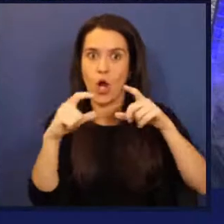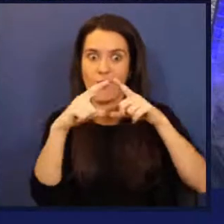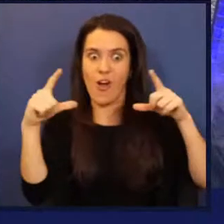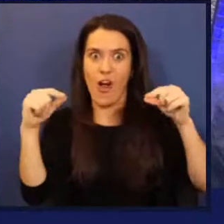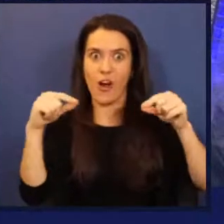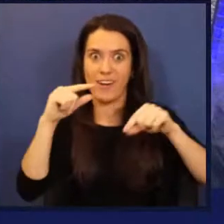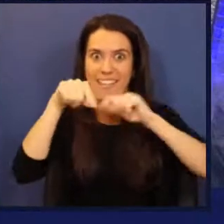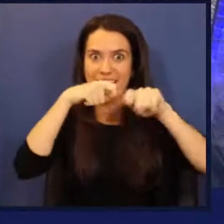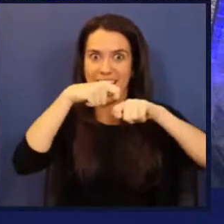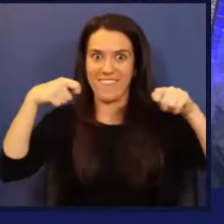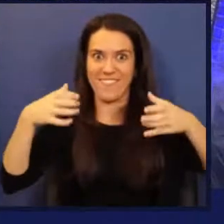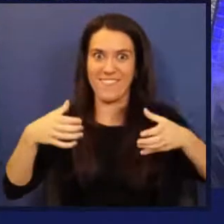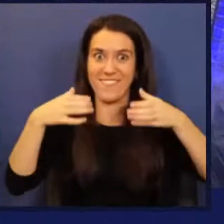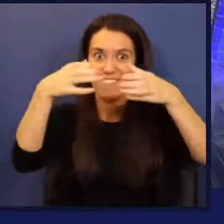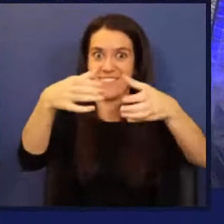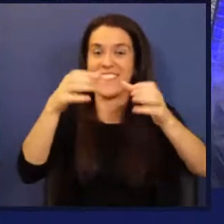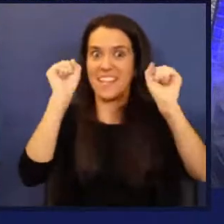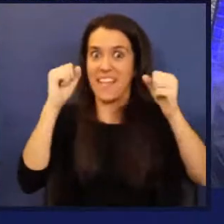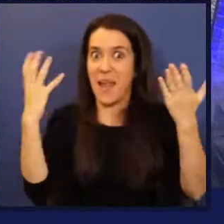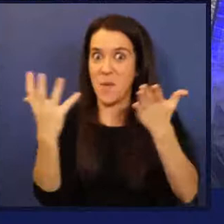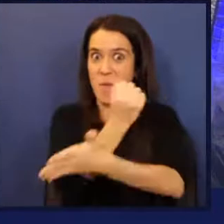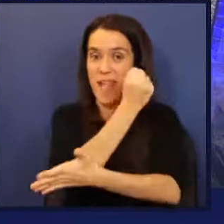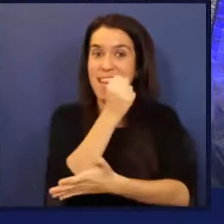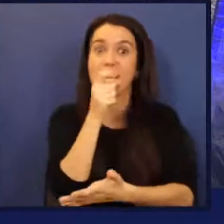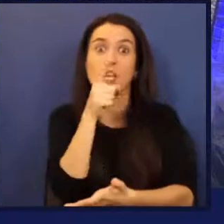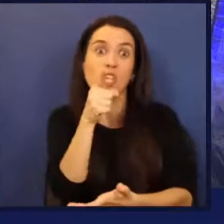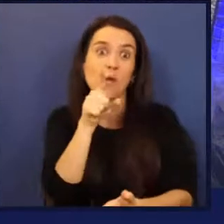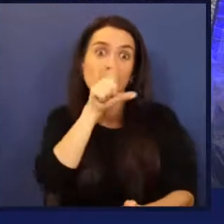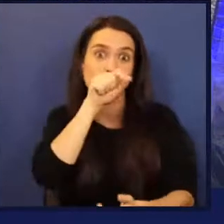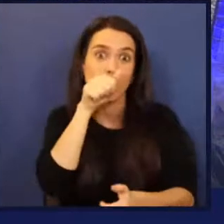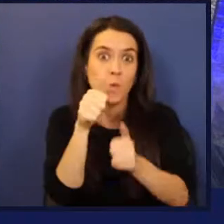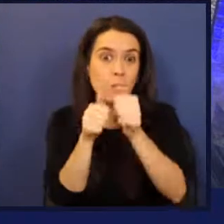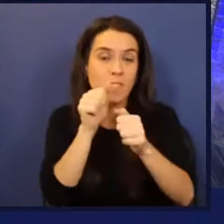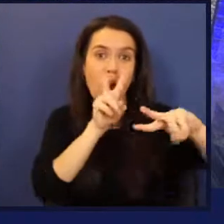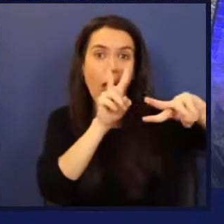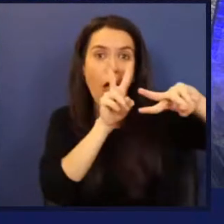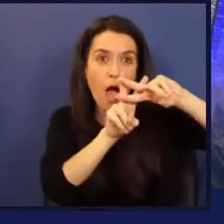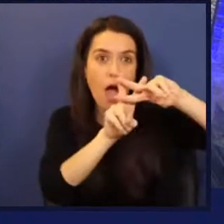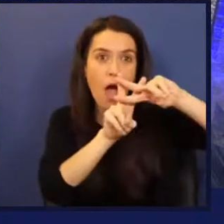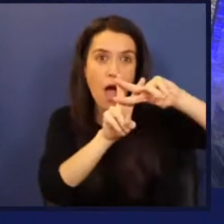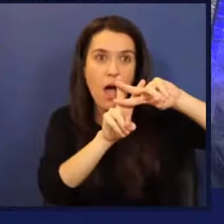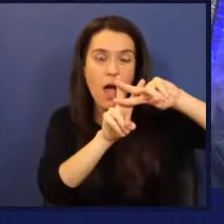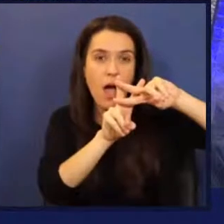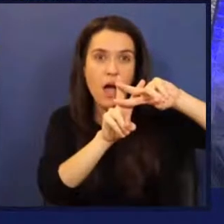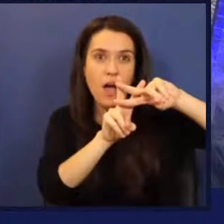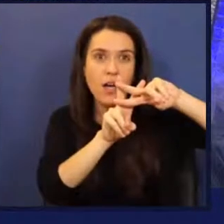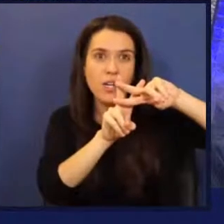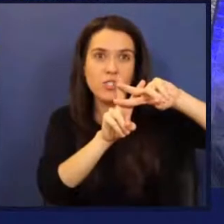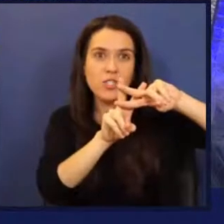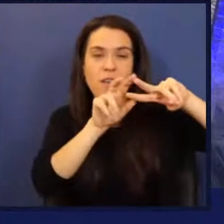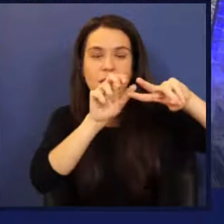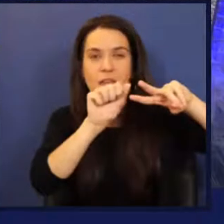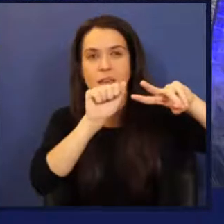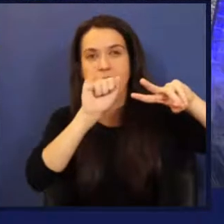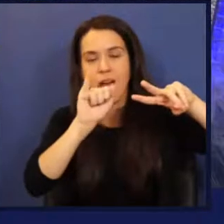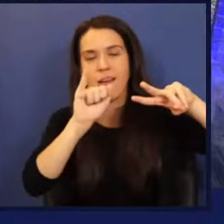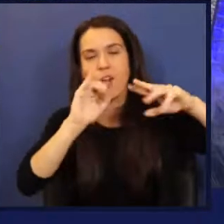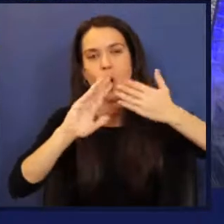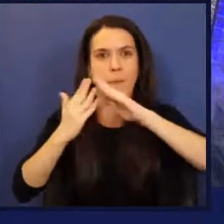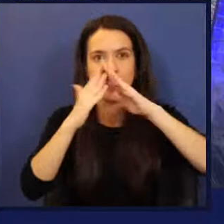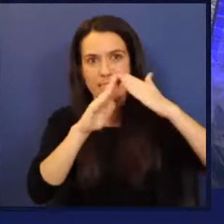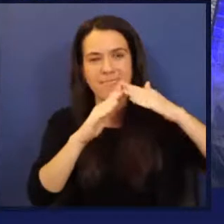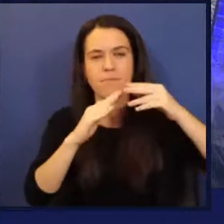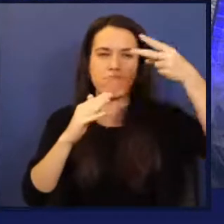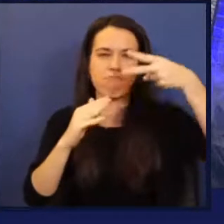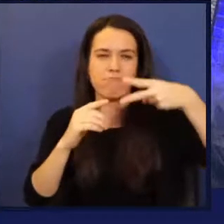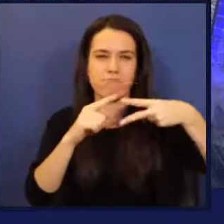So you can win one if you tweet to us using the hashtag #CSharpCorner and the hashtag #GlobalAIcommunity. And be sure to fill out